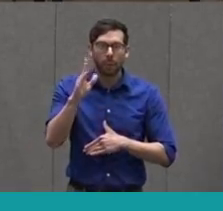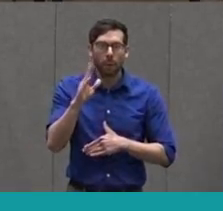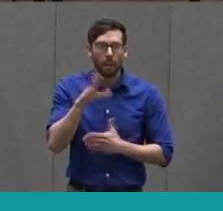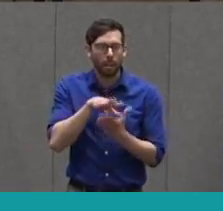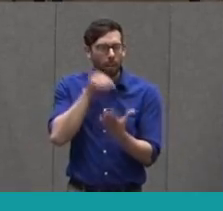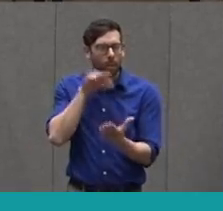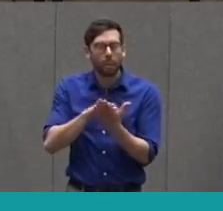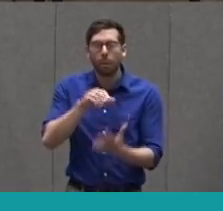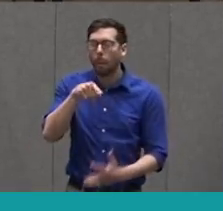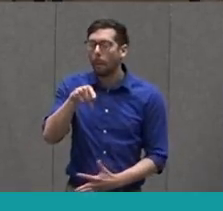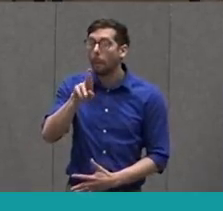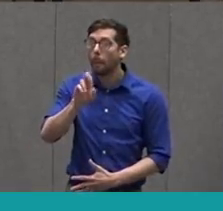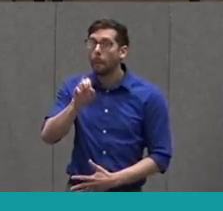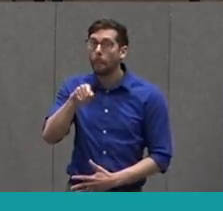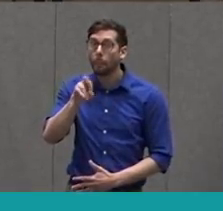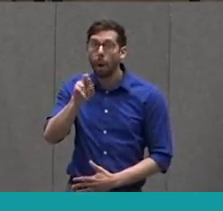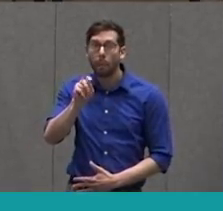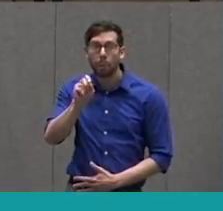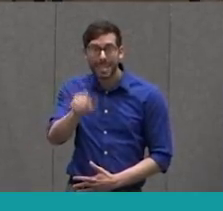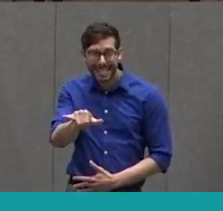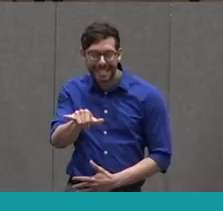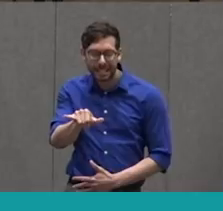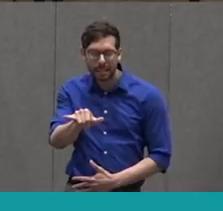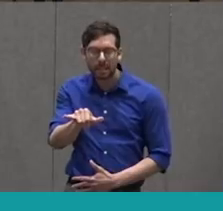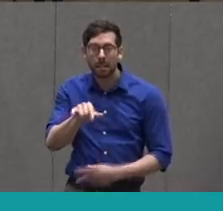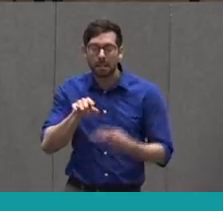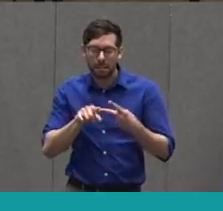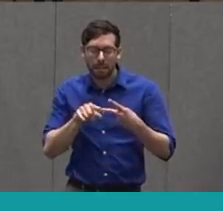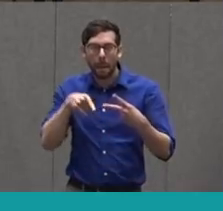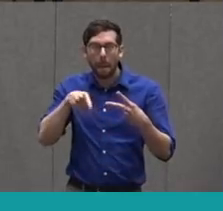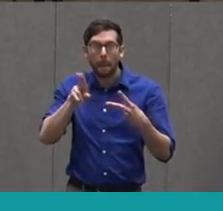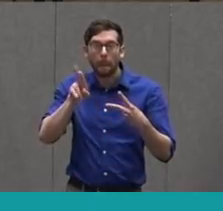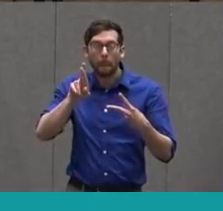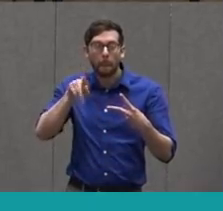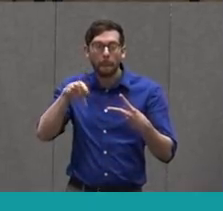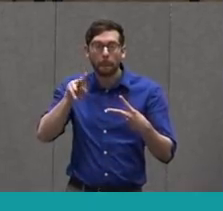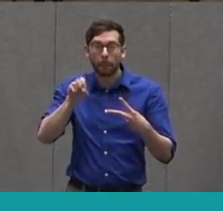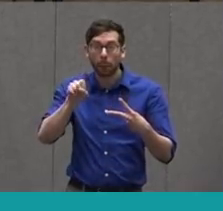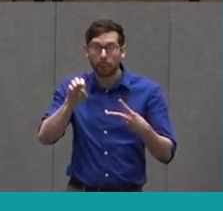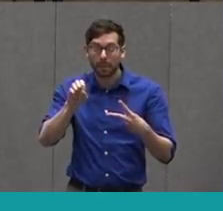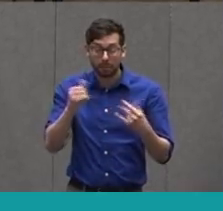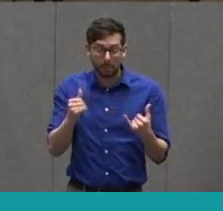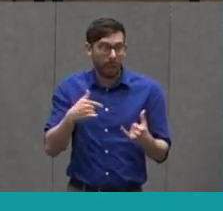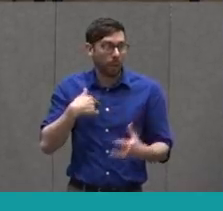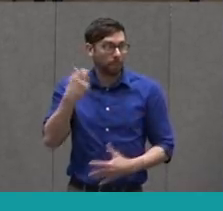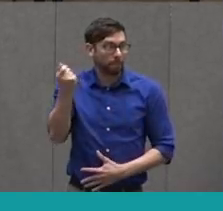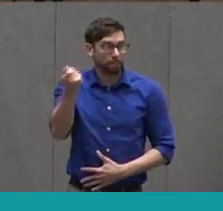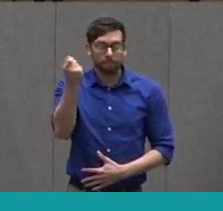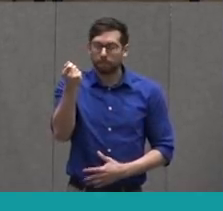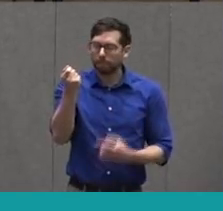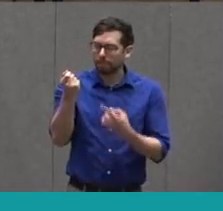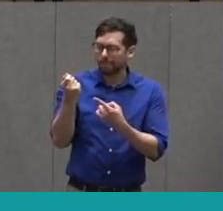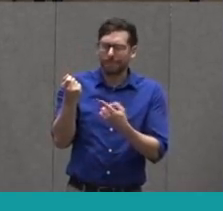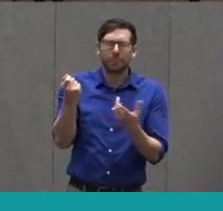purpose. So I have this thing here. Do you know what it is?